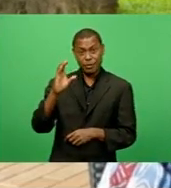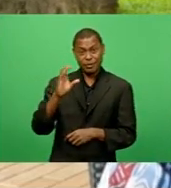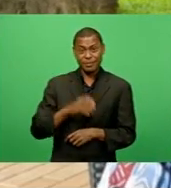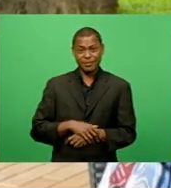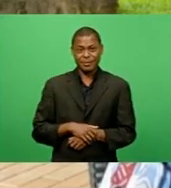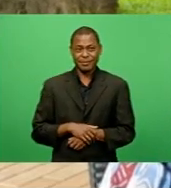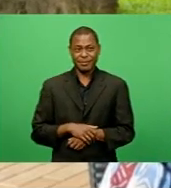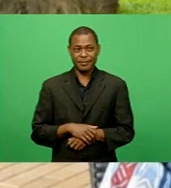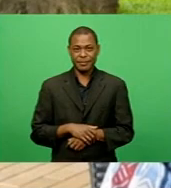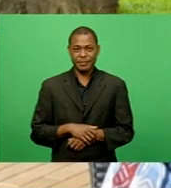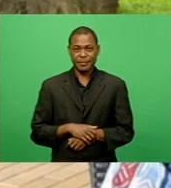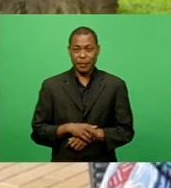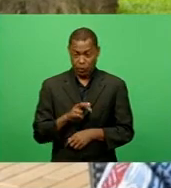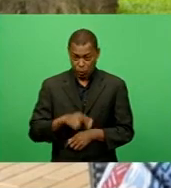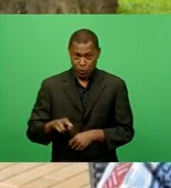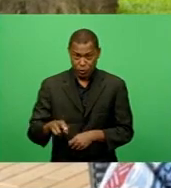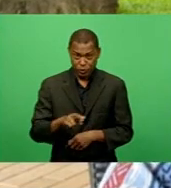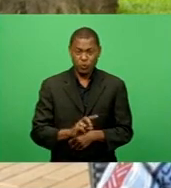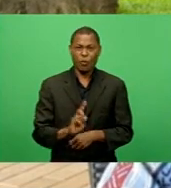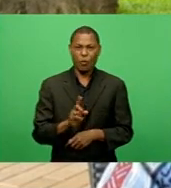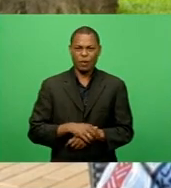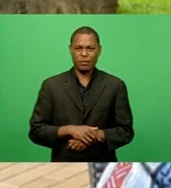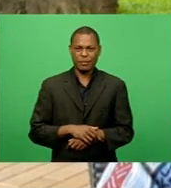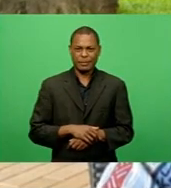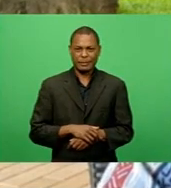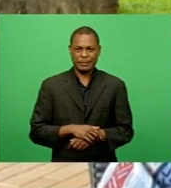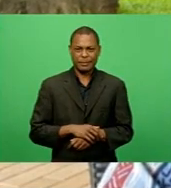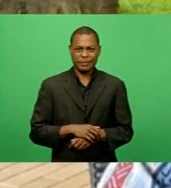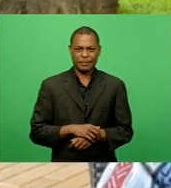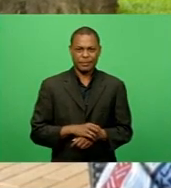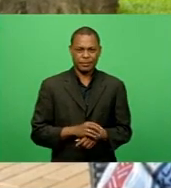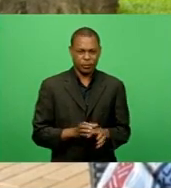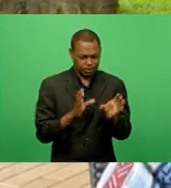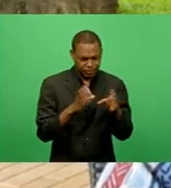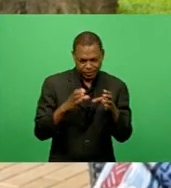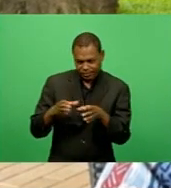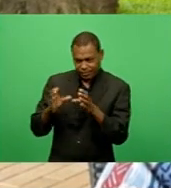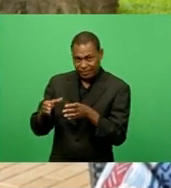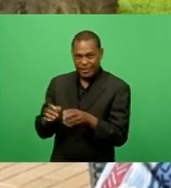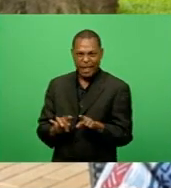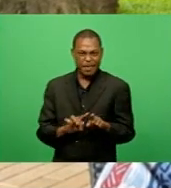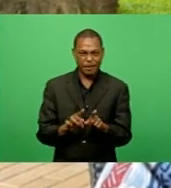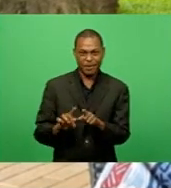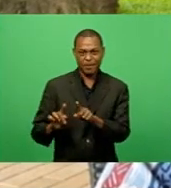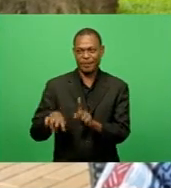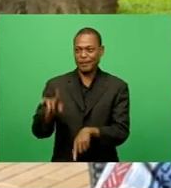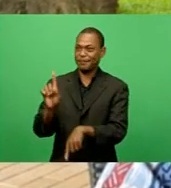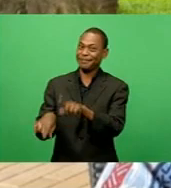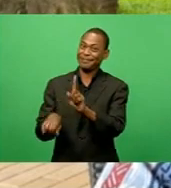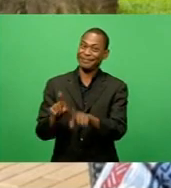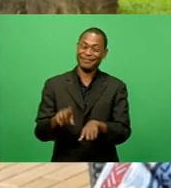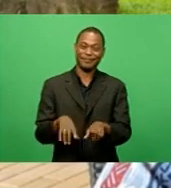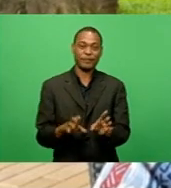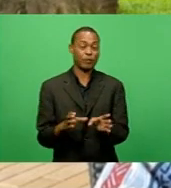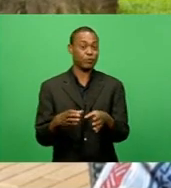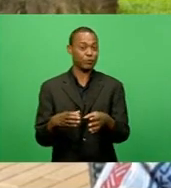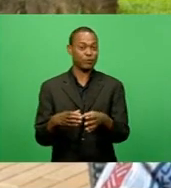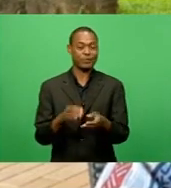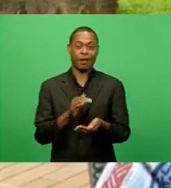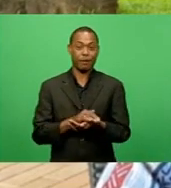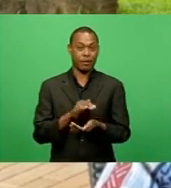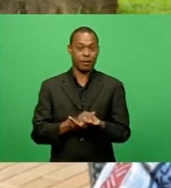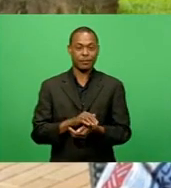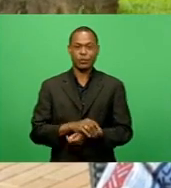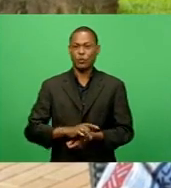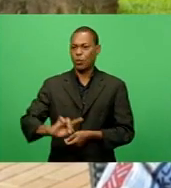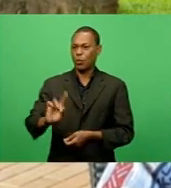region to document the different varieties, so it's important to also highlight that whatever kava